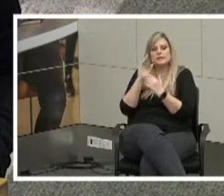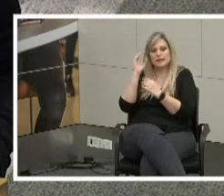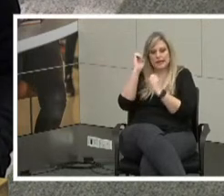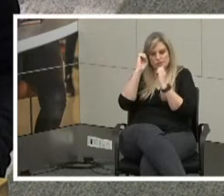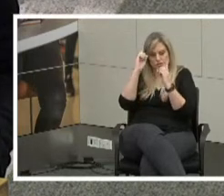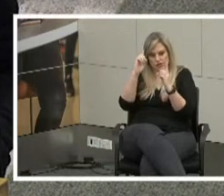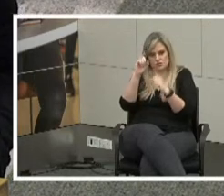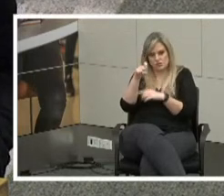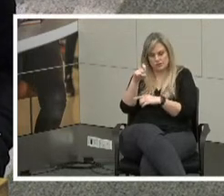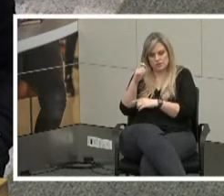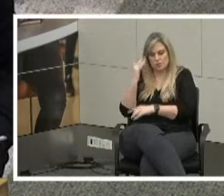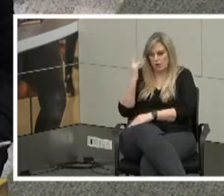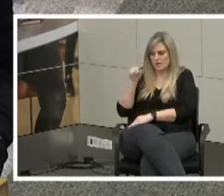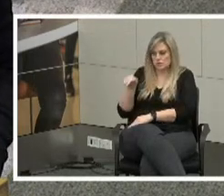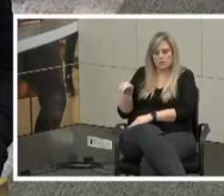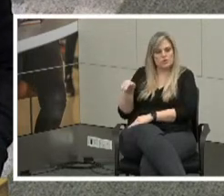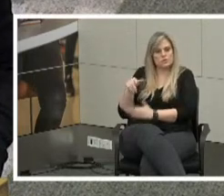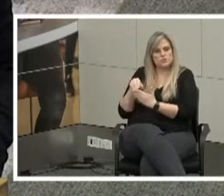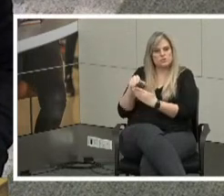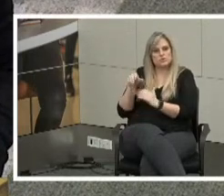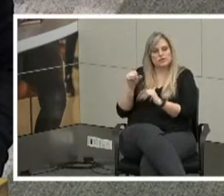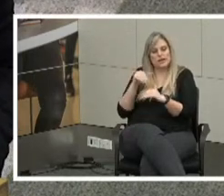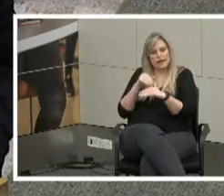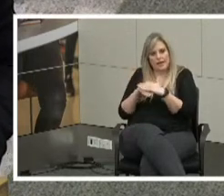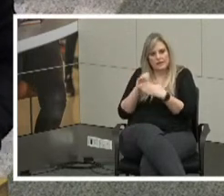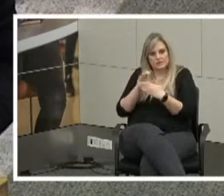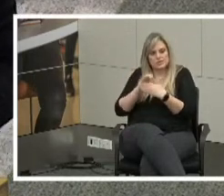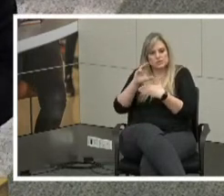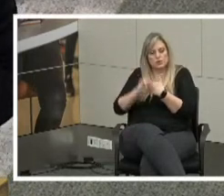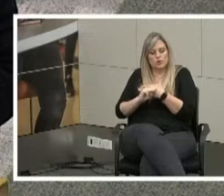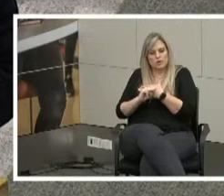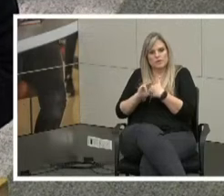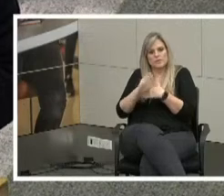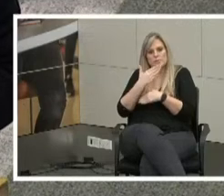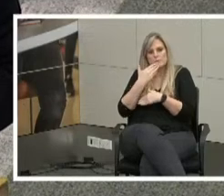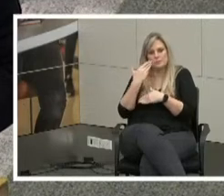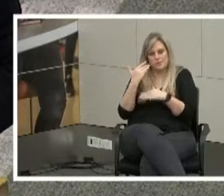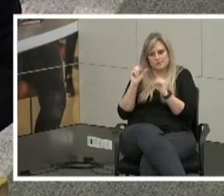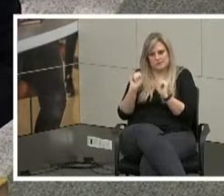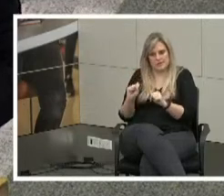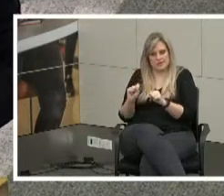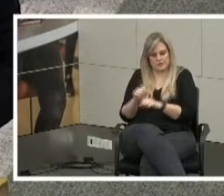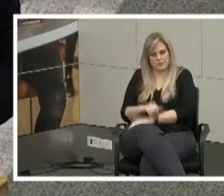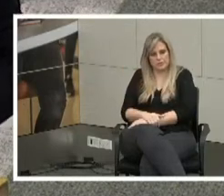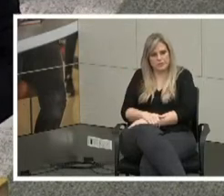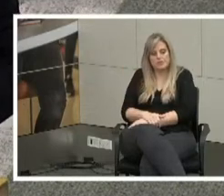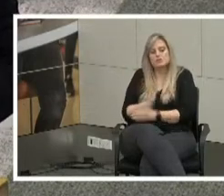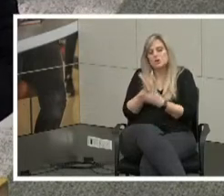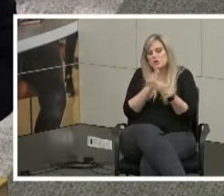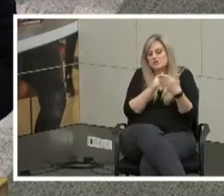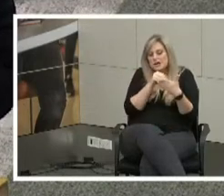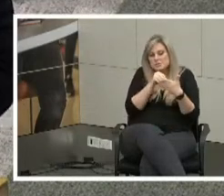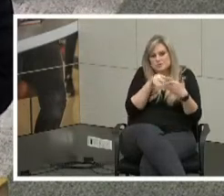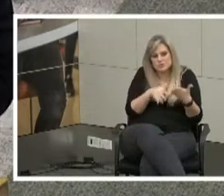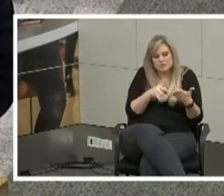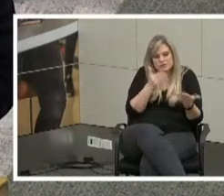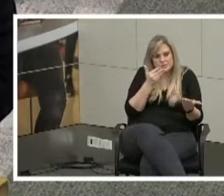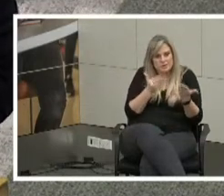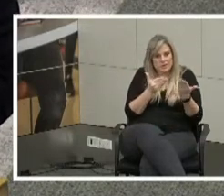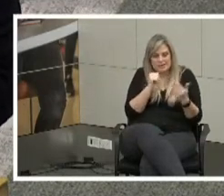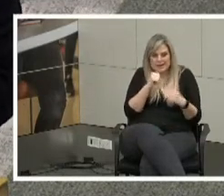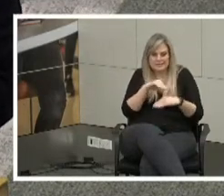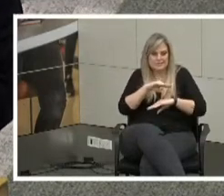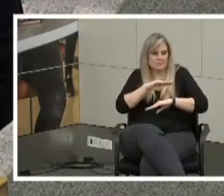needs so that they can access the curriculum to the best of their ability some students may not